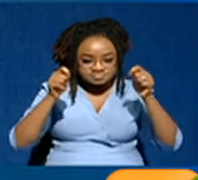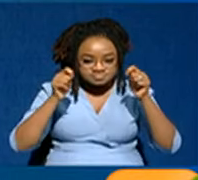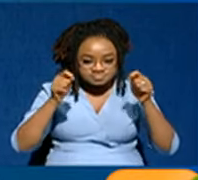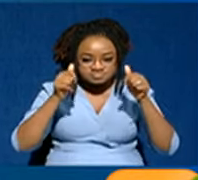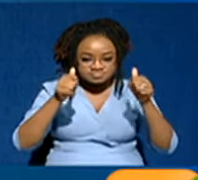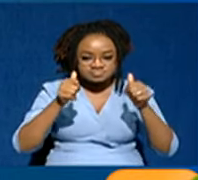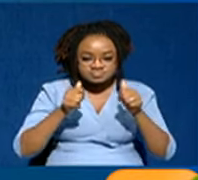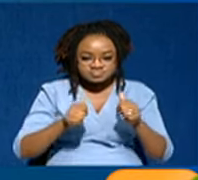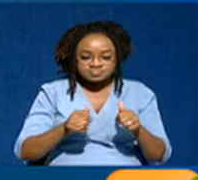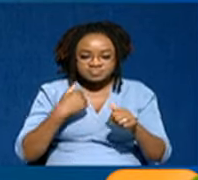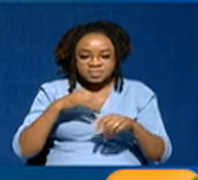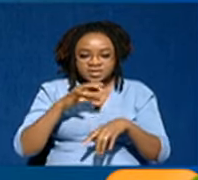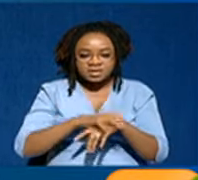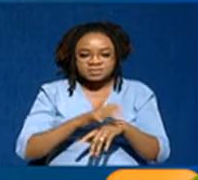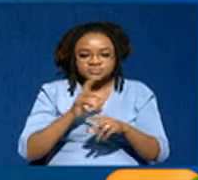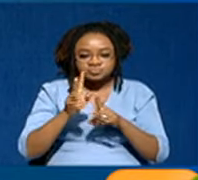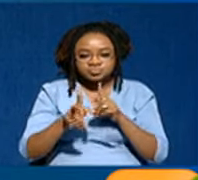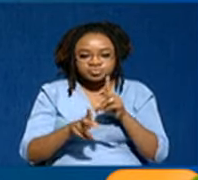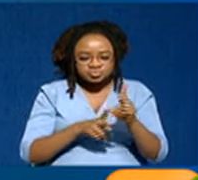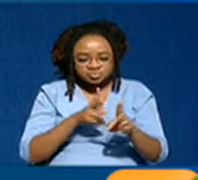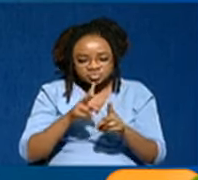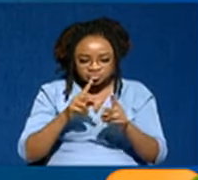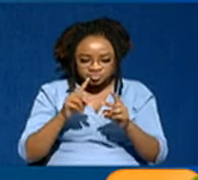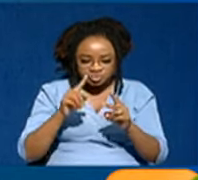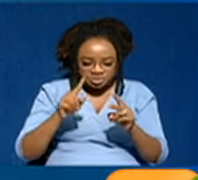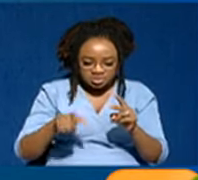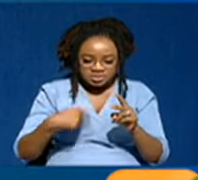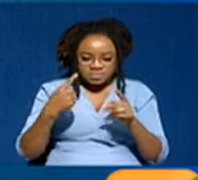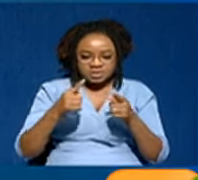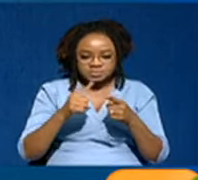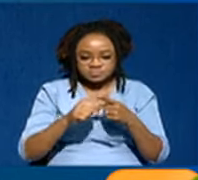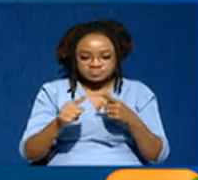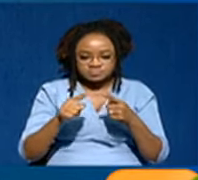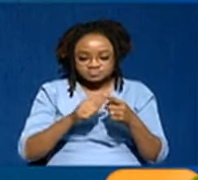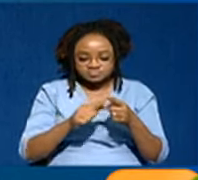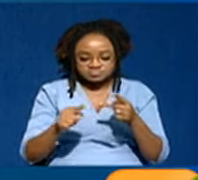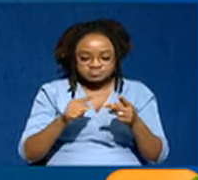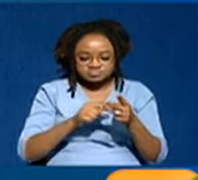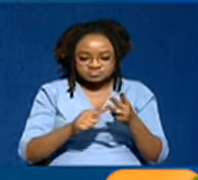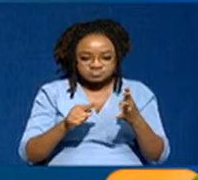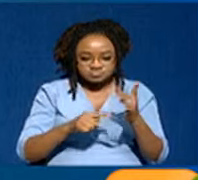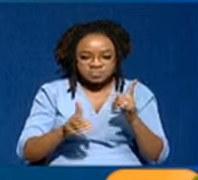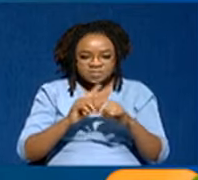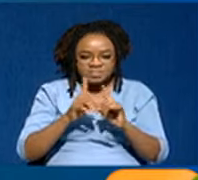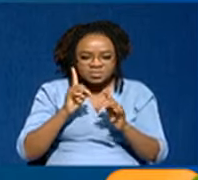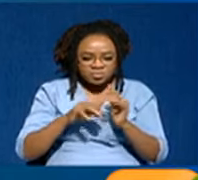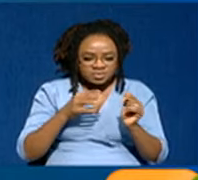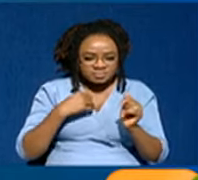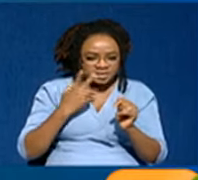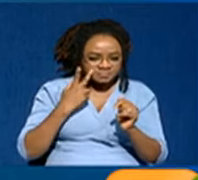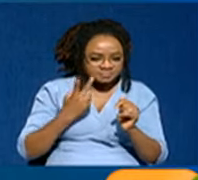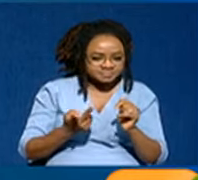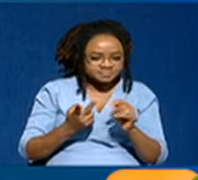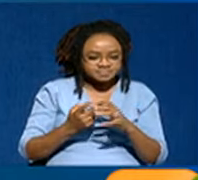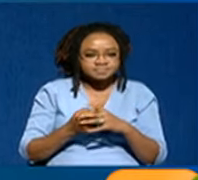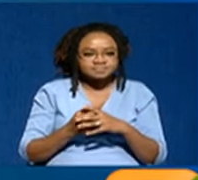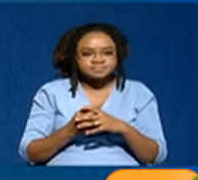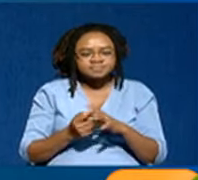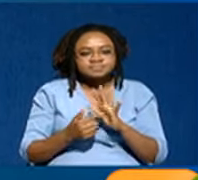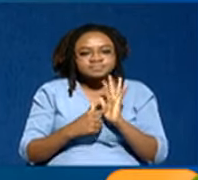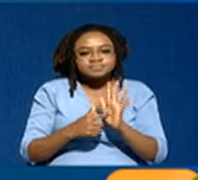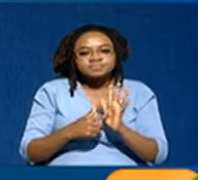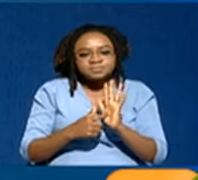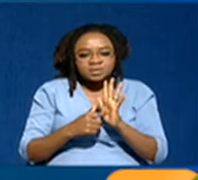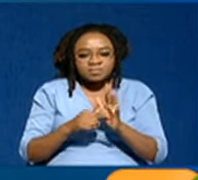up to 22 demands from the union. Yeah, but the ones that are sticking out, of course, one of